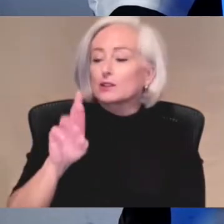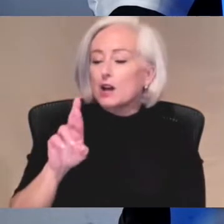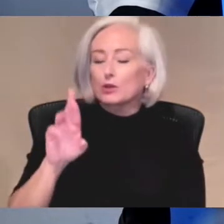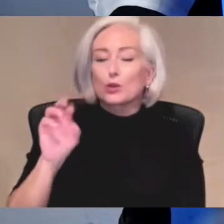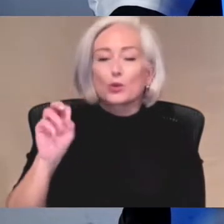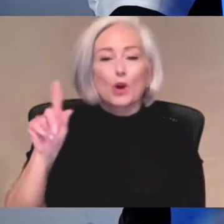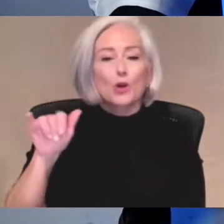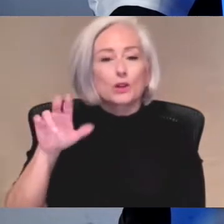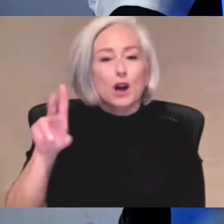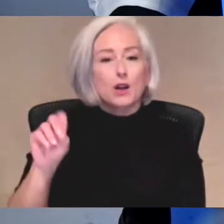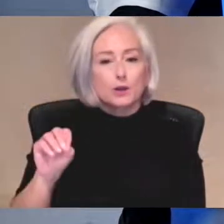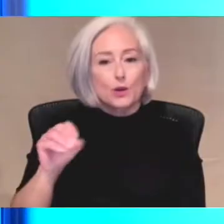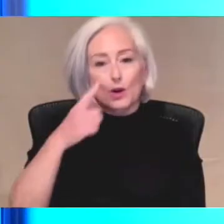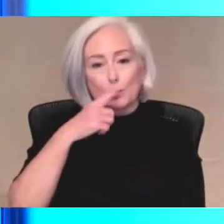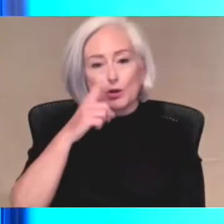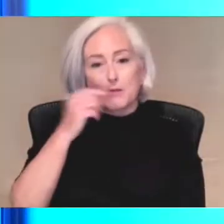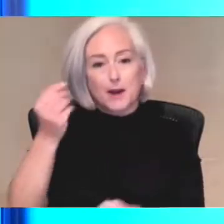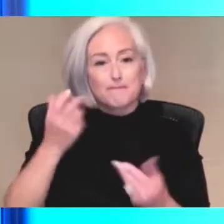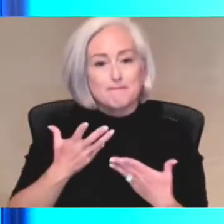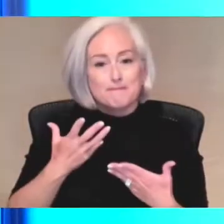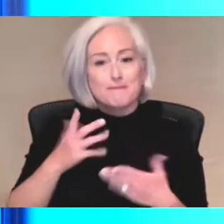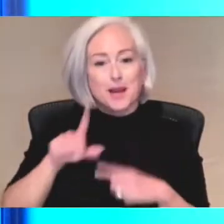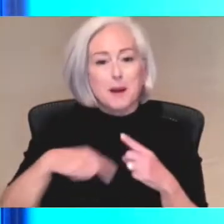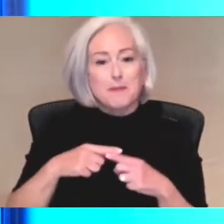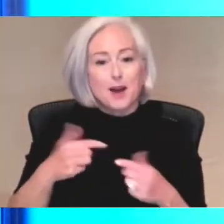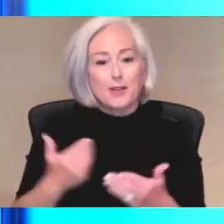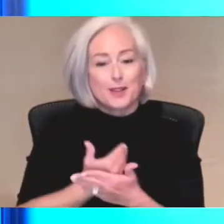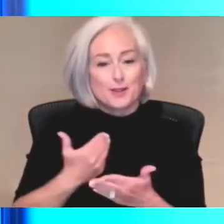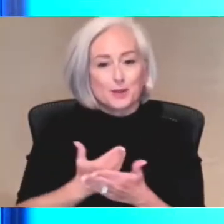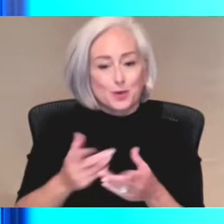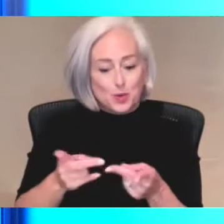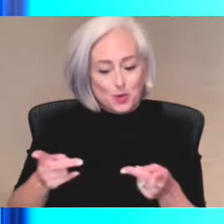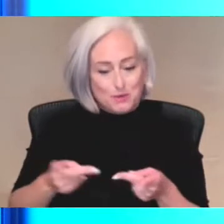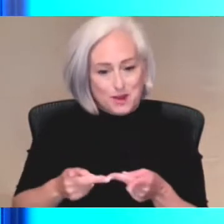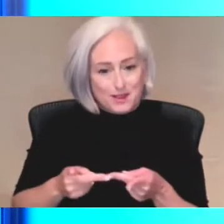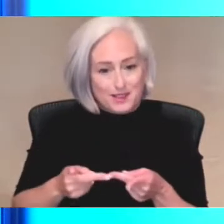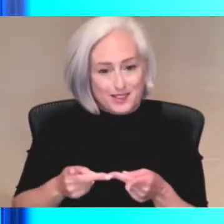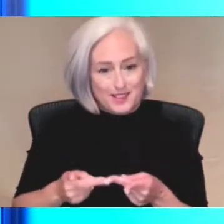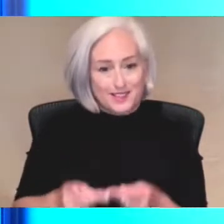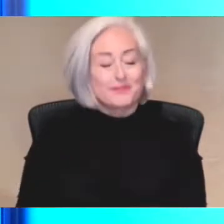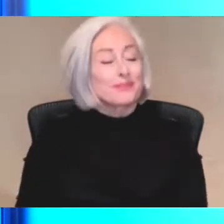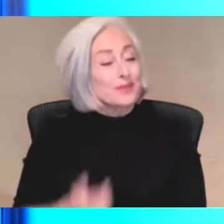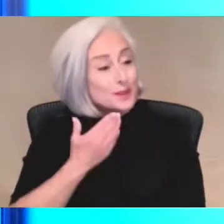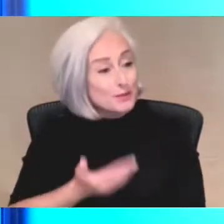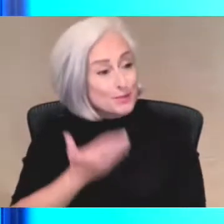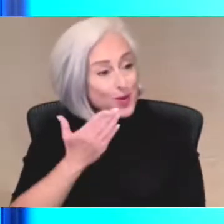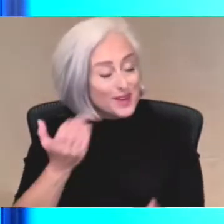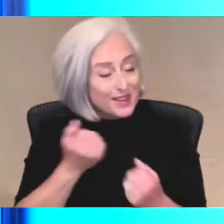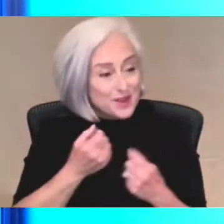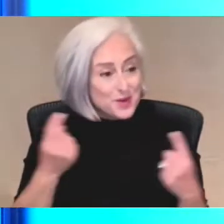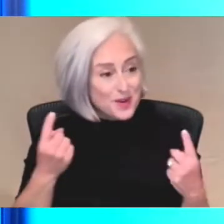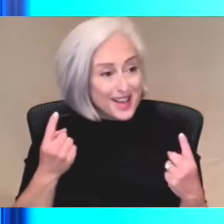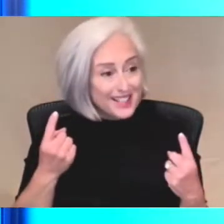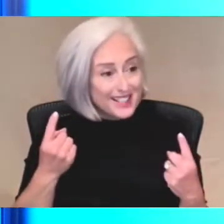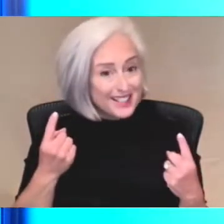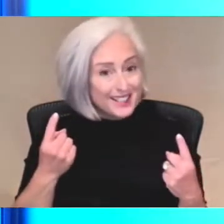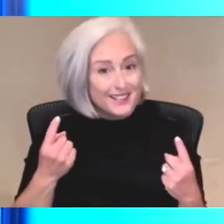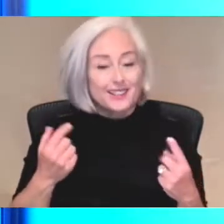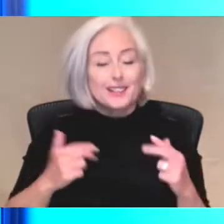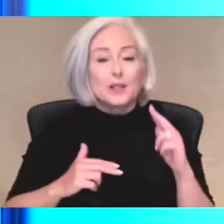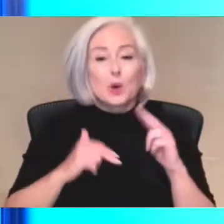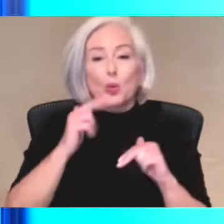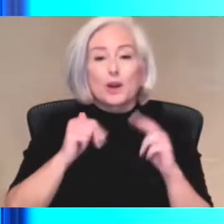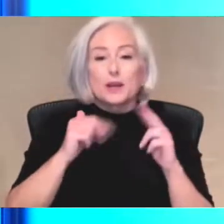facility? Yes, good morning, everyone. So we have built a Proton Center that